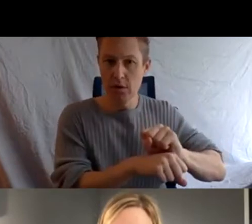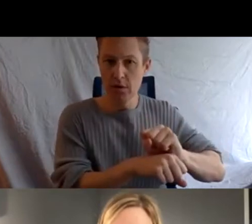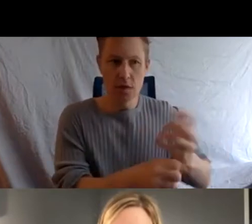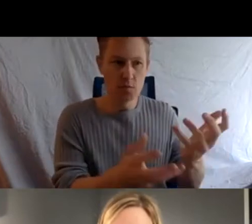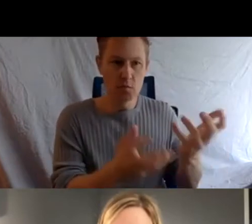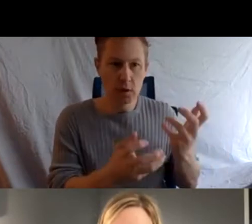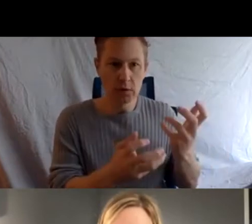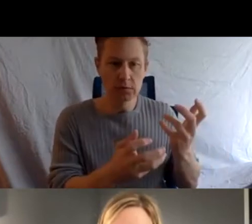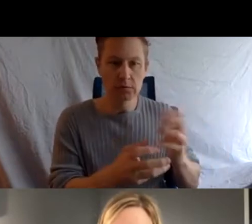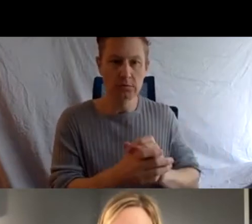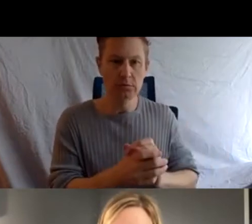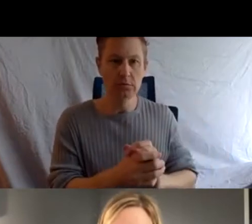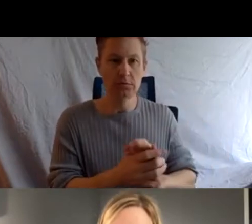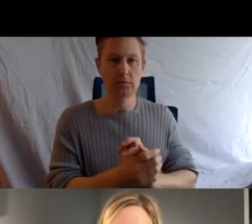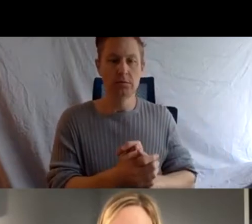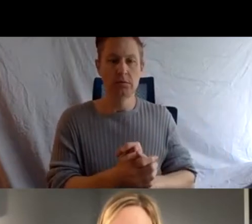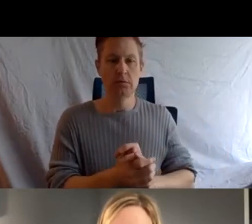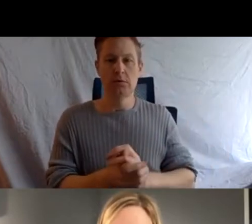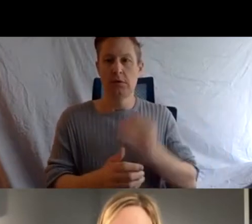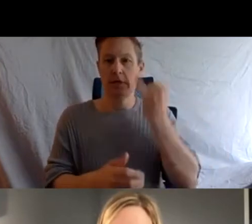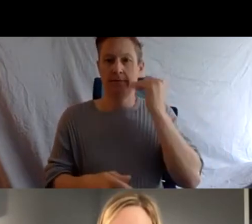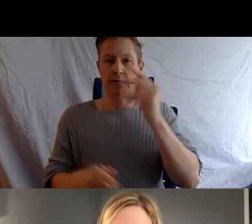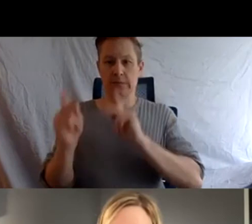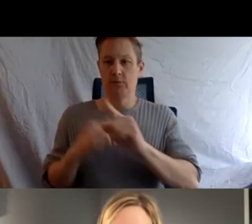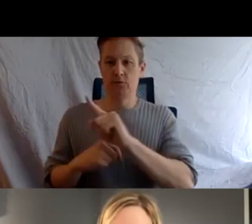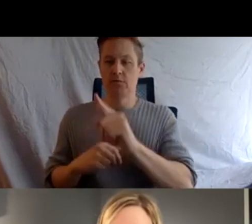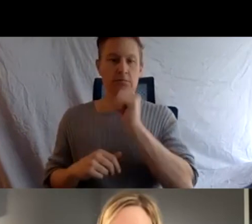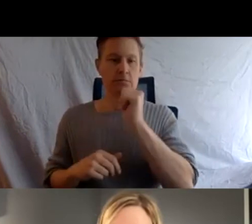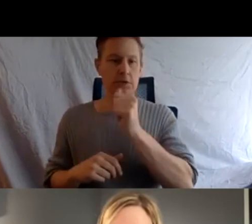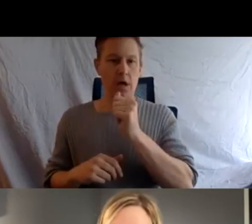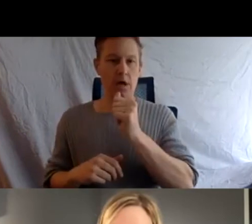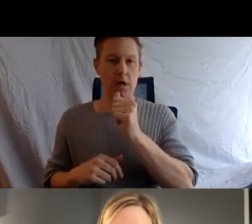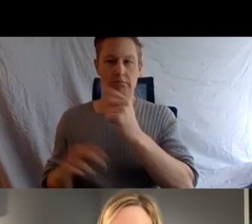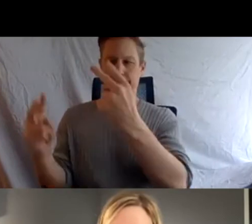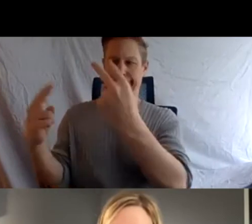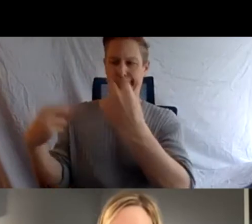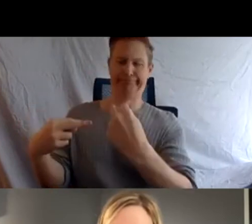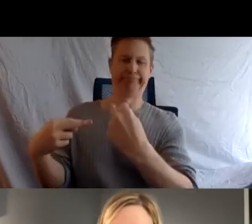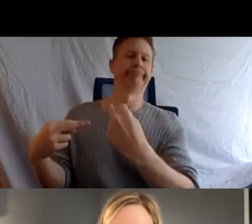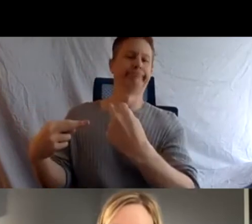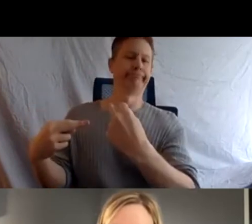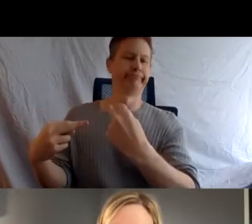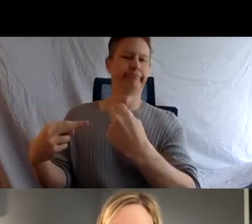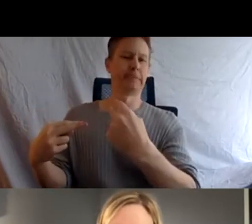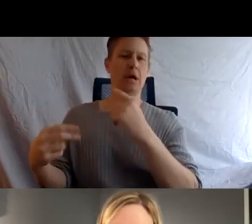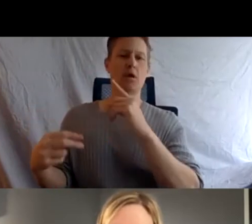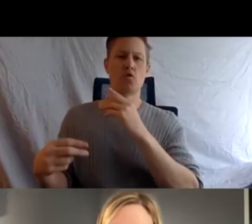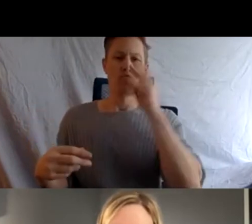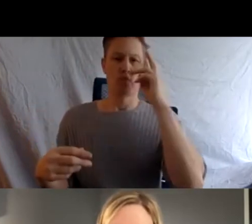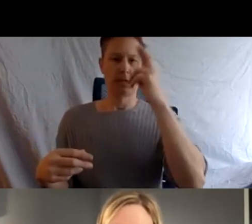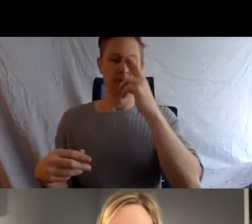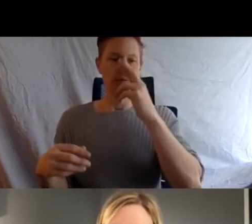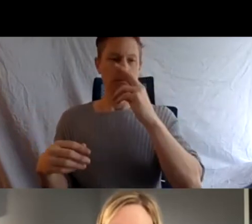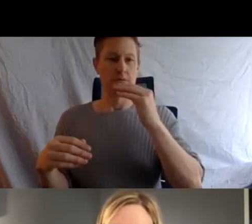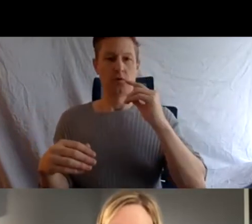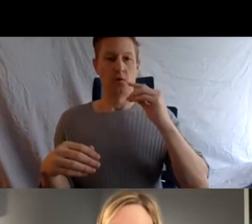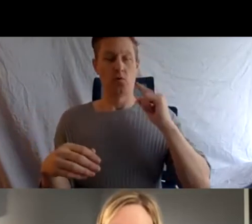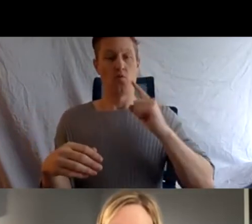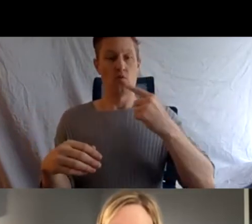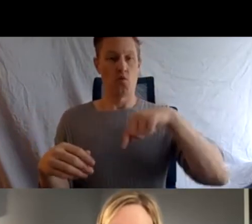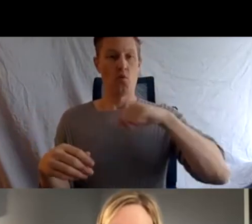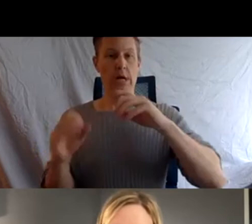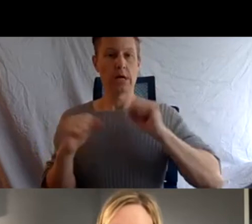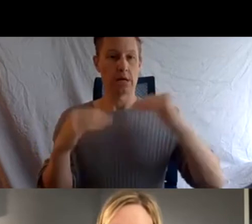people can just not underestimate us and realize that we can do just as good a job, if not better, than